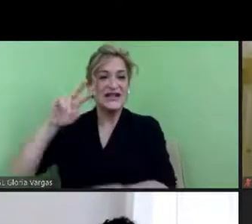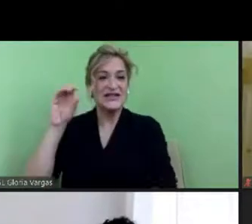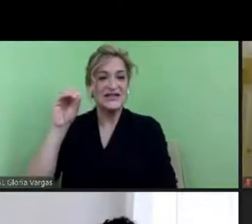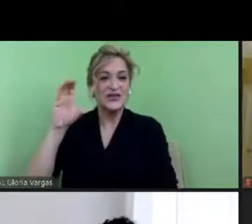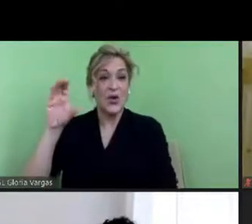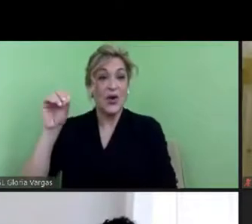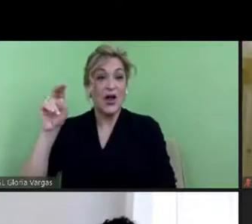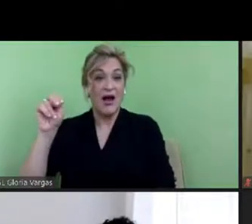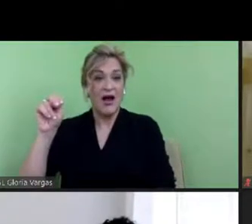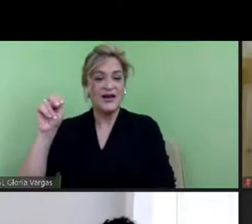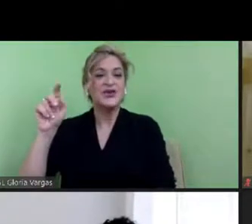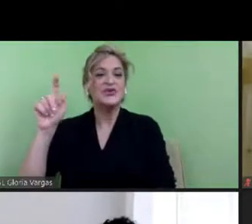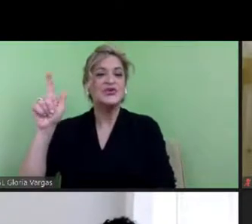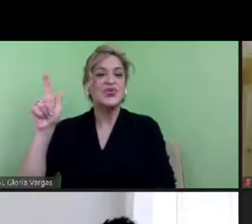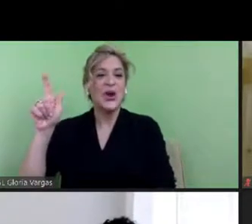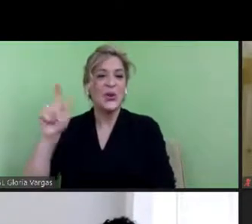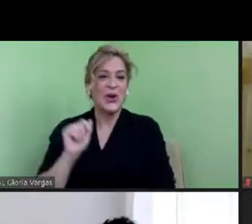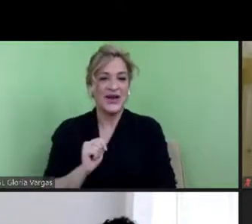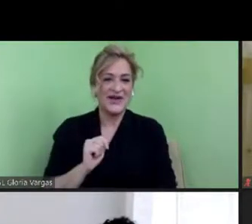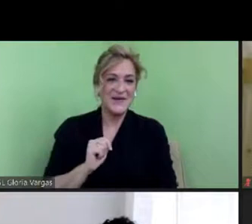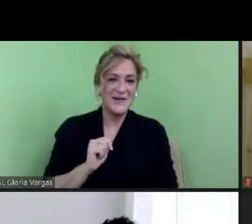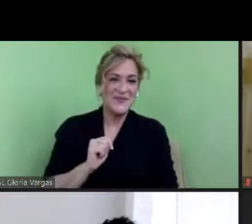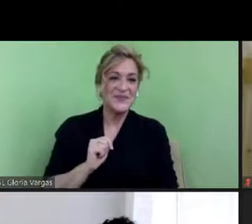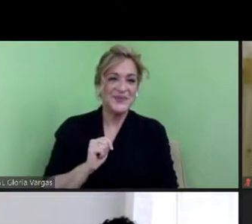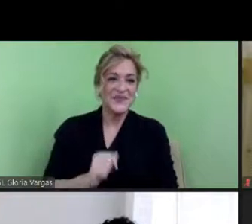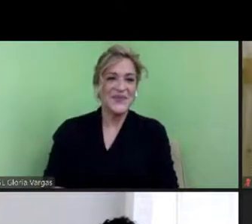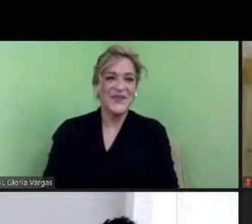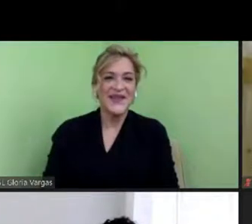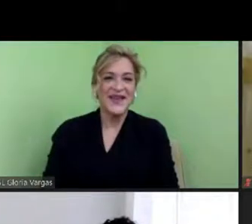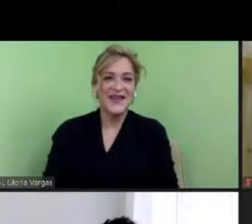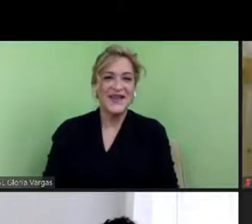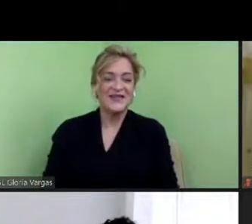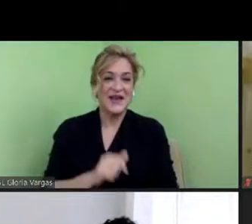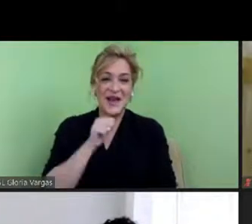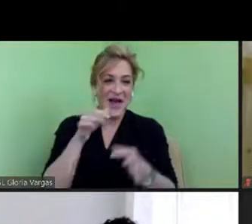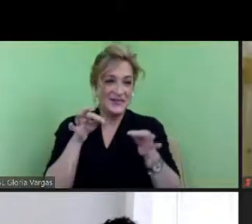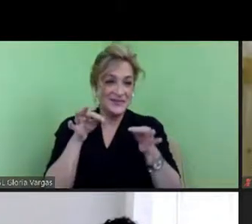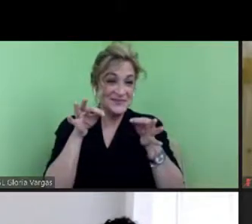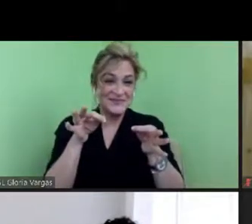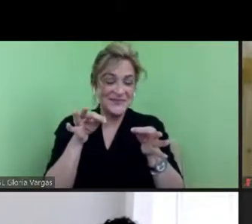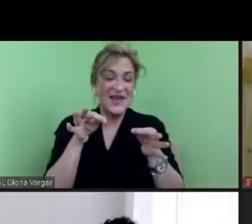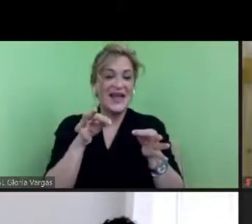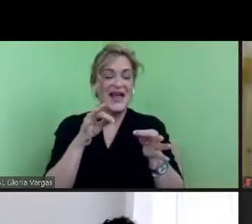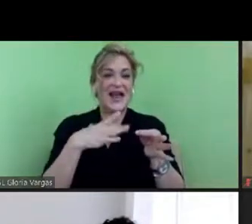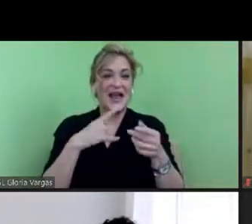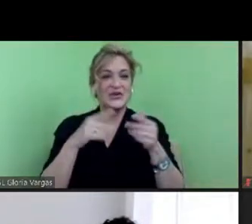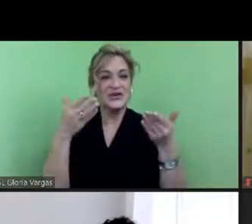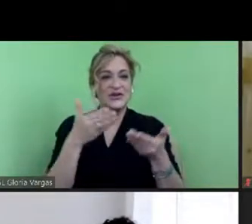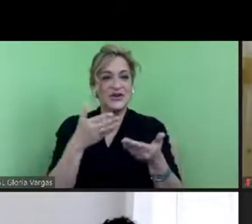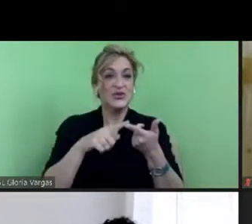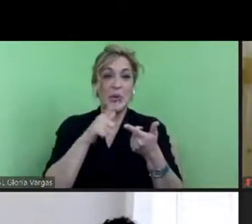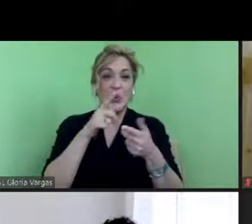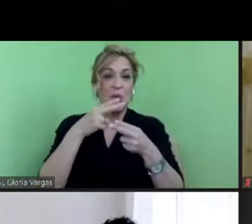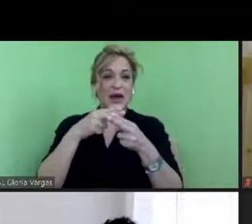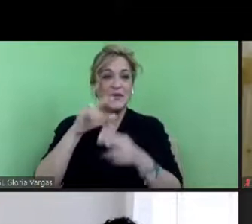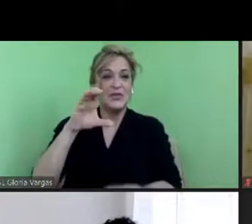#ZeroCon21. And so, without further ado, I would like to introduce Charles Hooker,